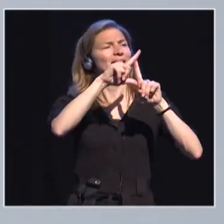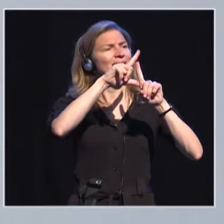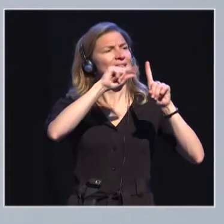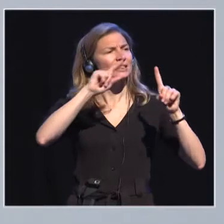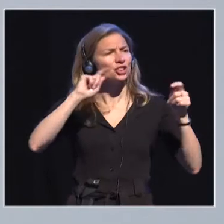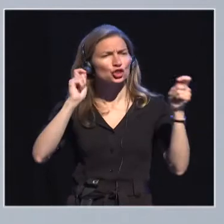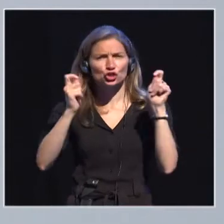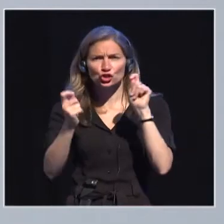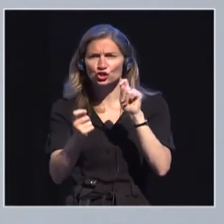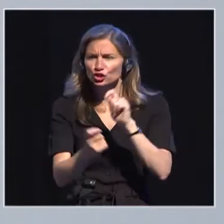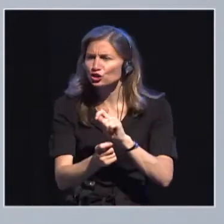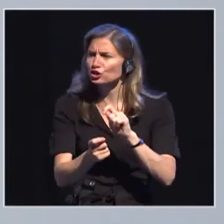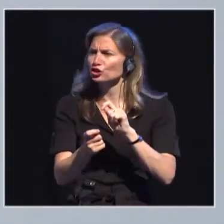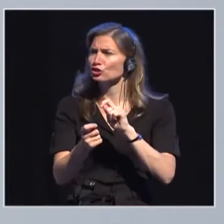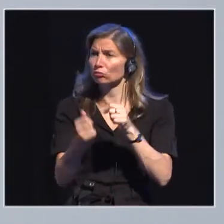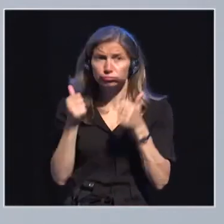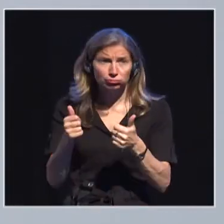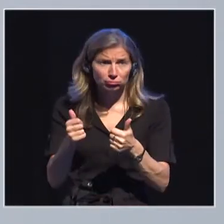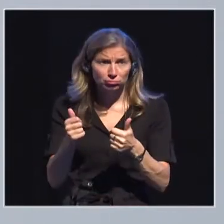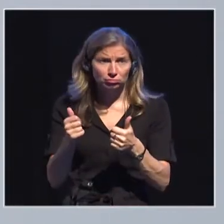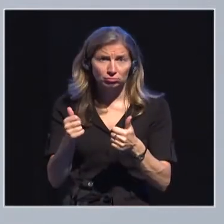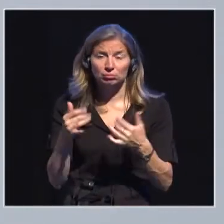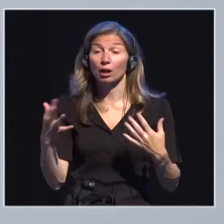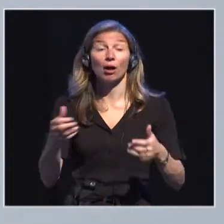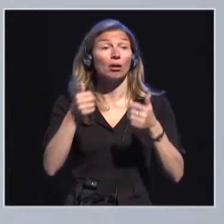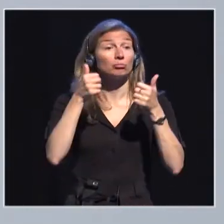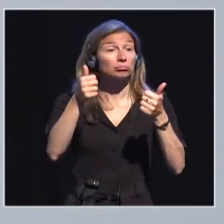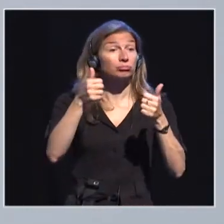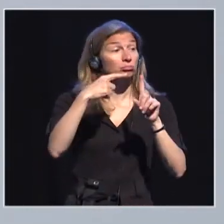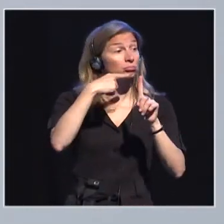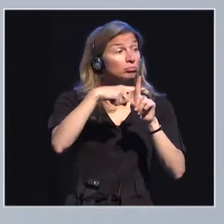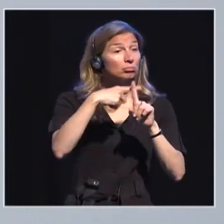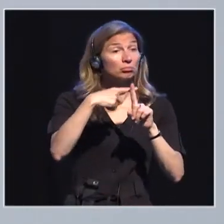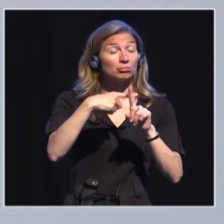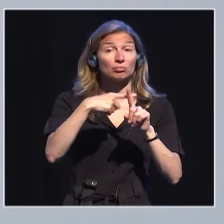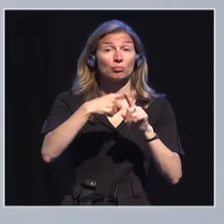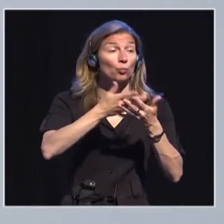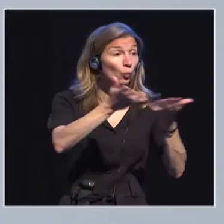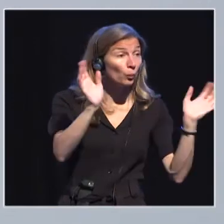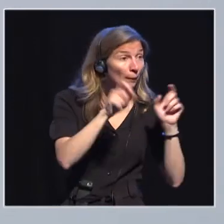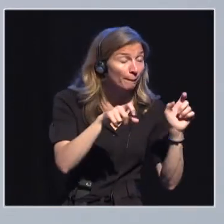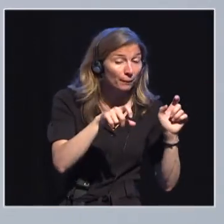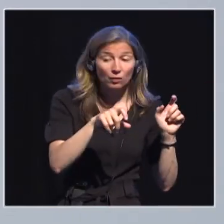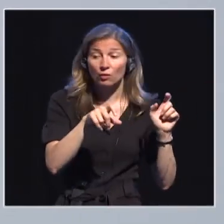good for all countries, or is it good only for democracies? Let's get a feel of the room. Are you ready?